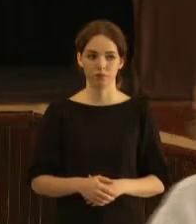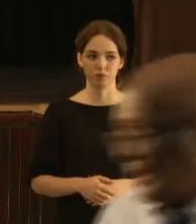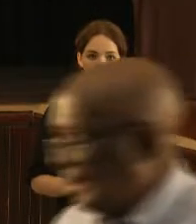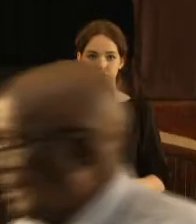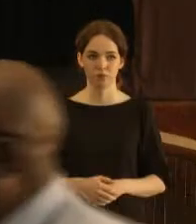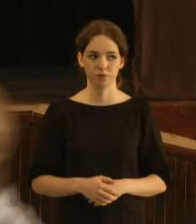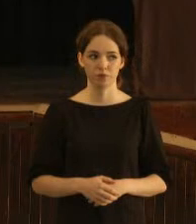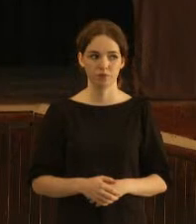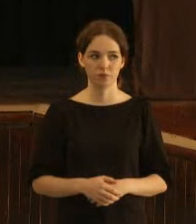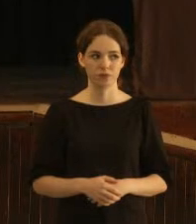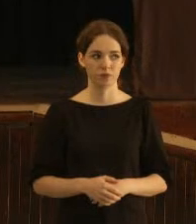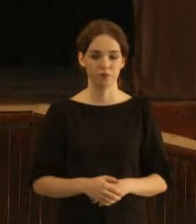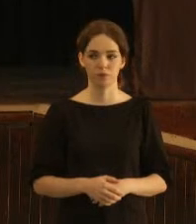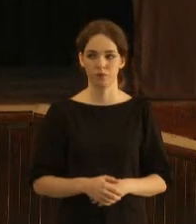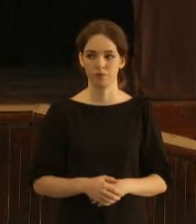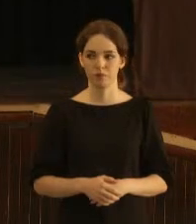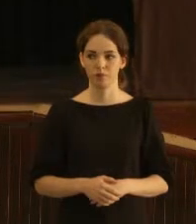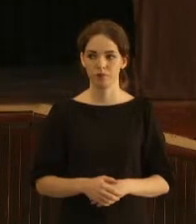Ukhona omnye?